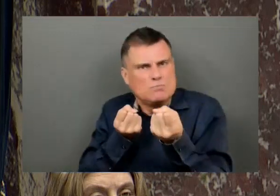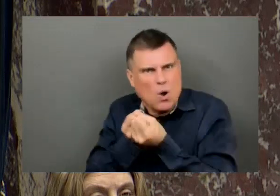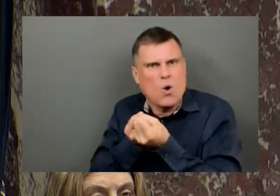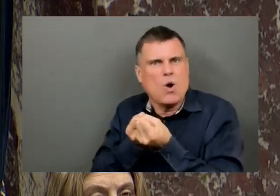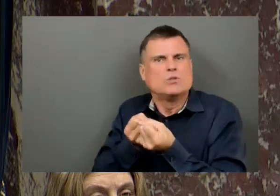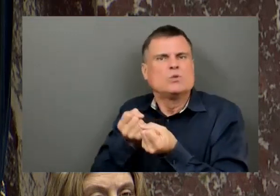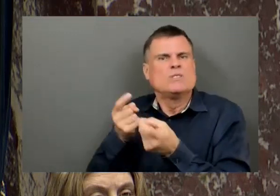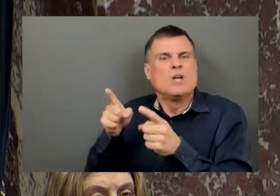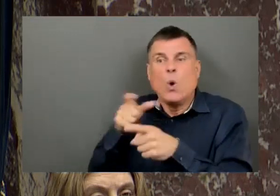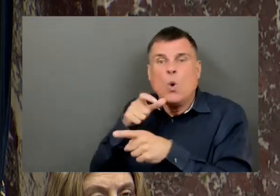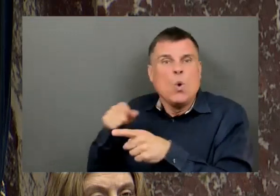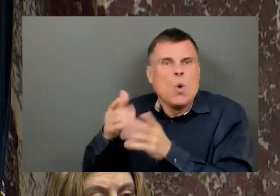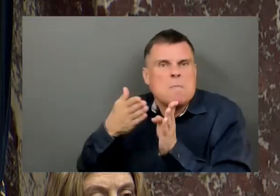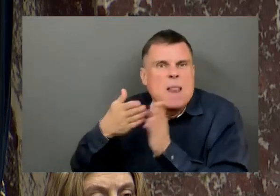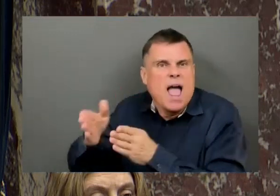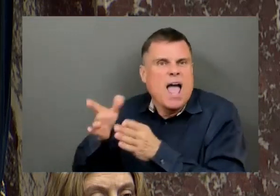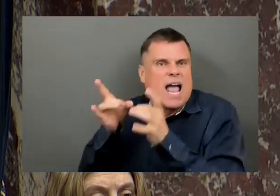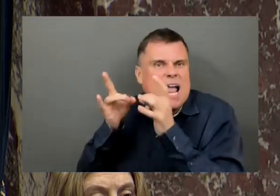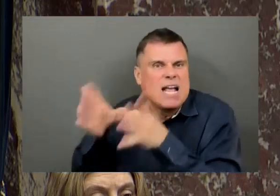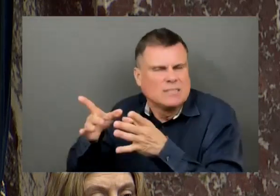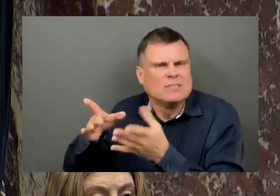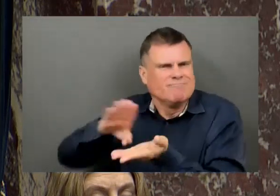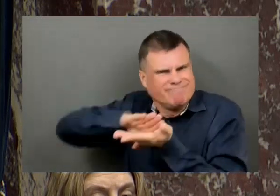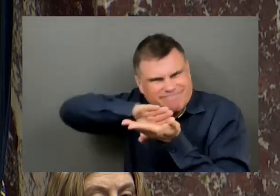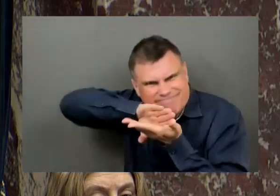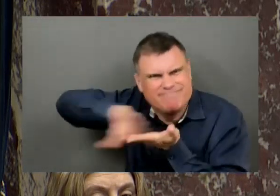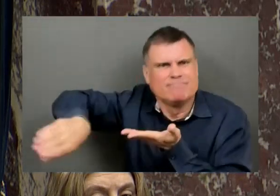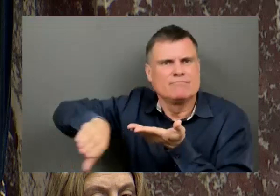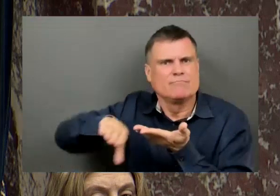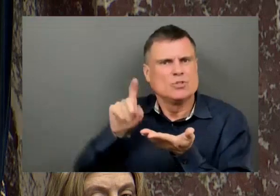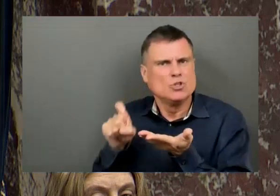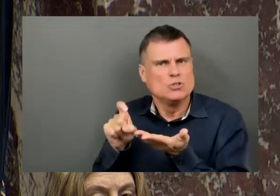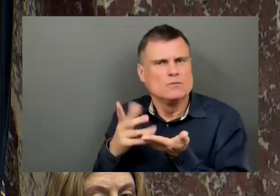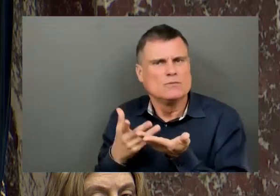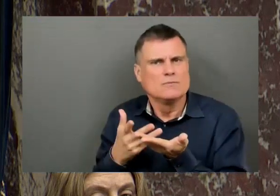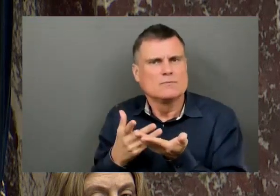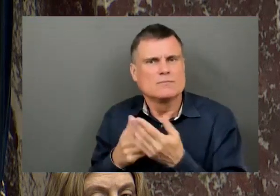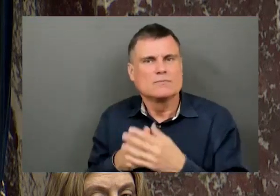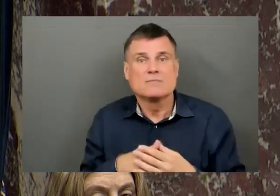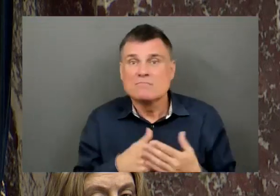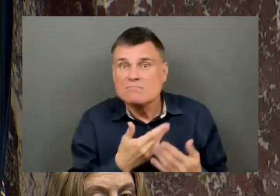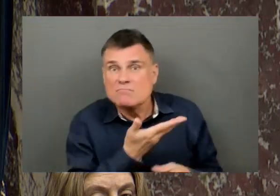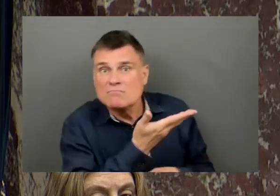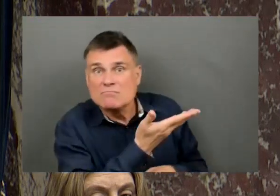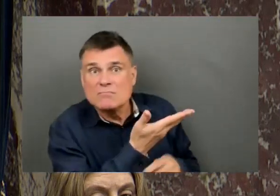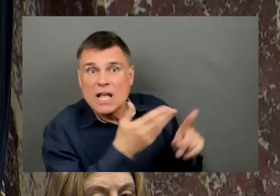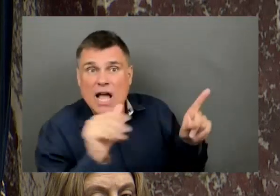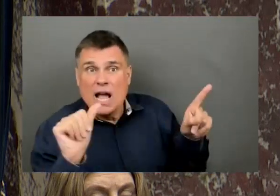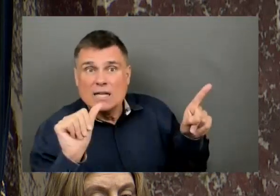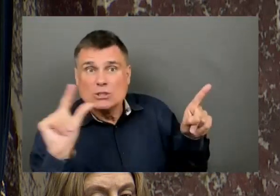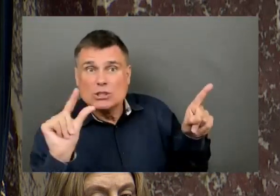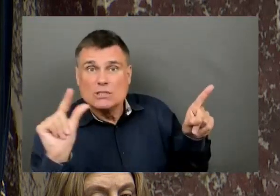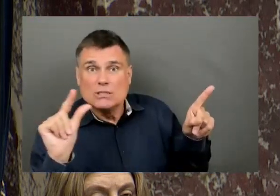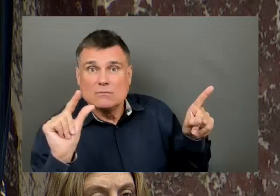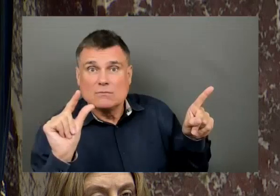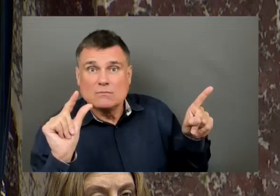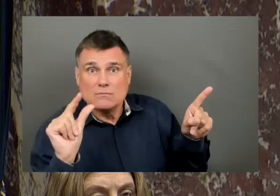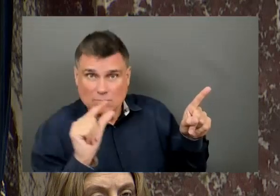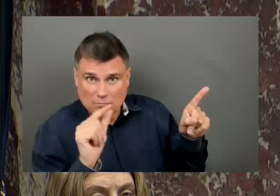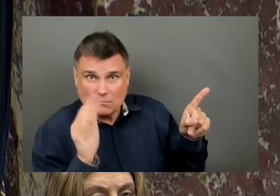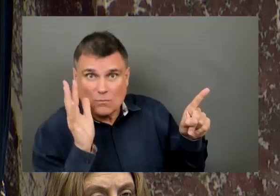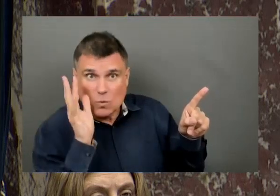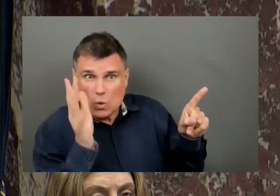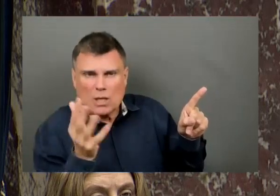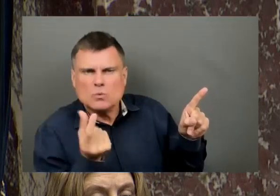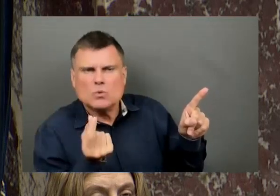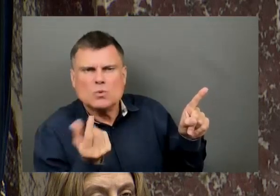year. So once again, to the Attorney General, what steps can you take to make sure that the police feel that